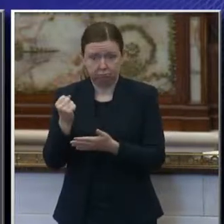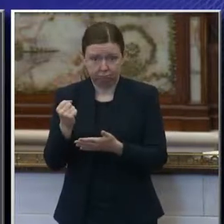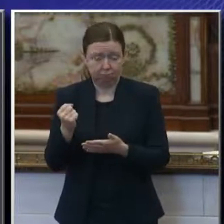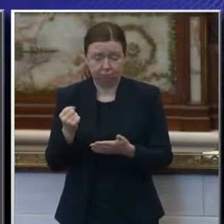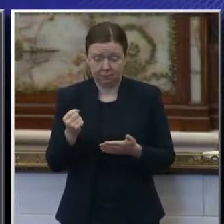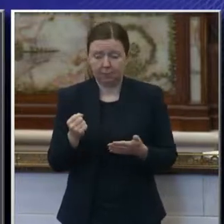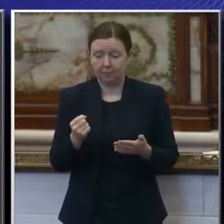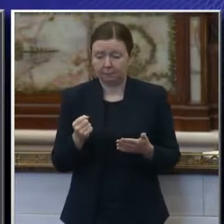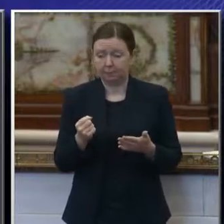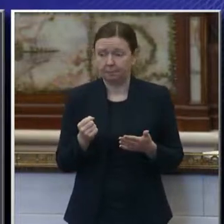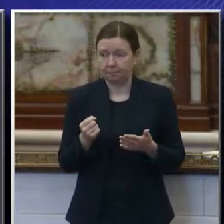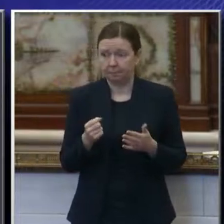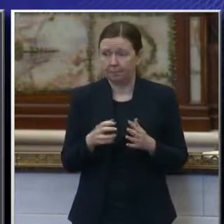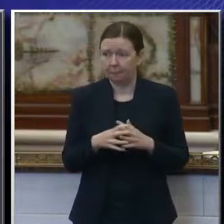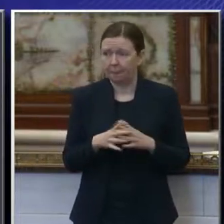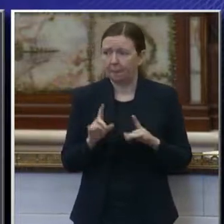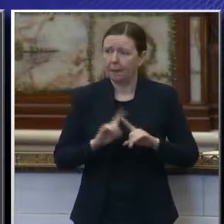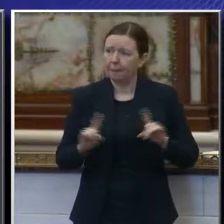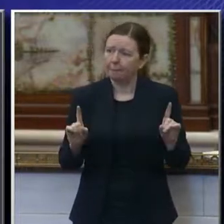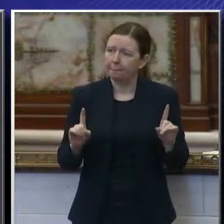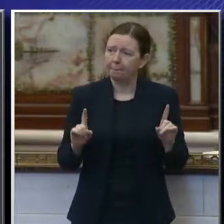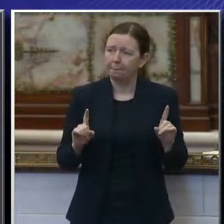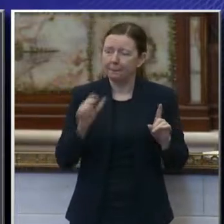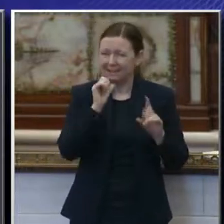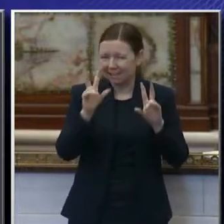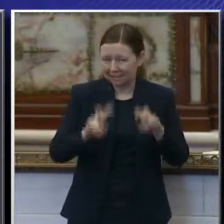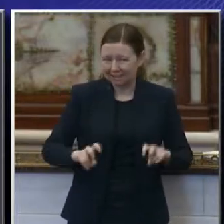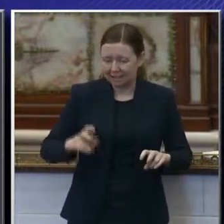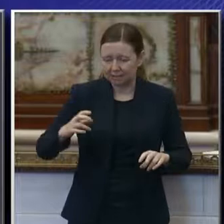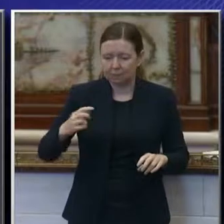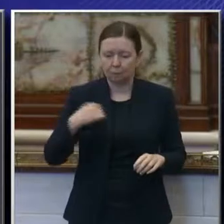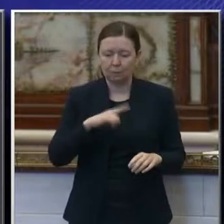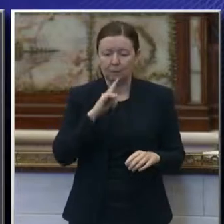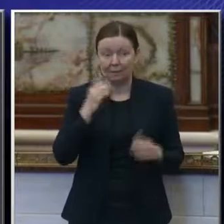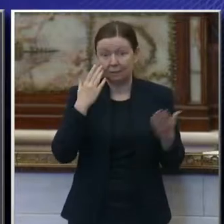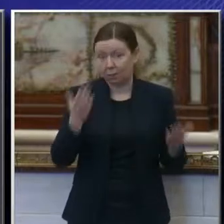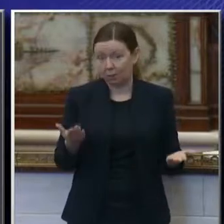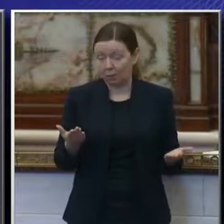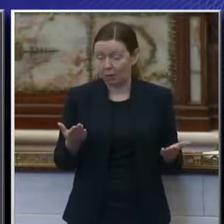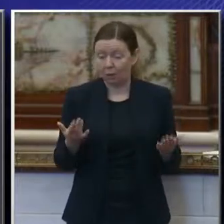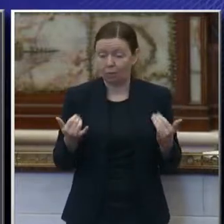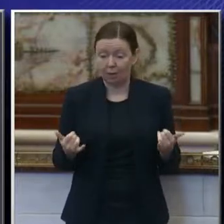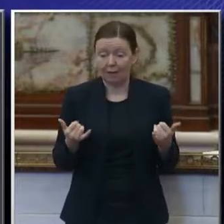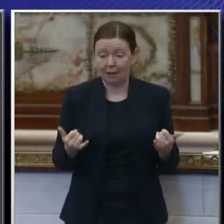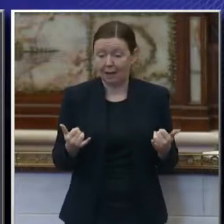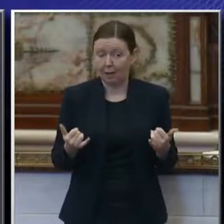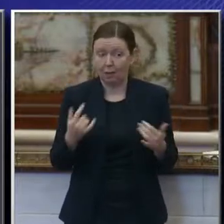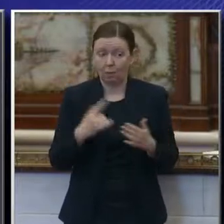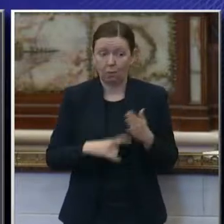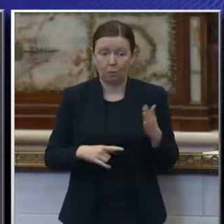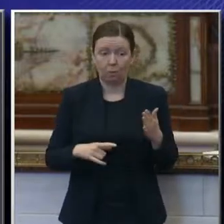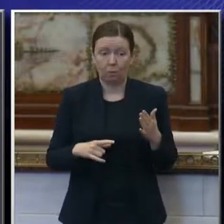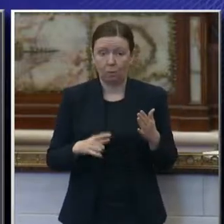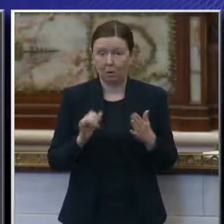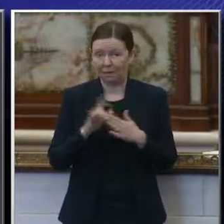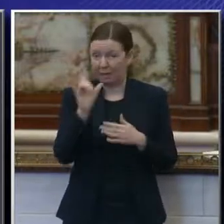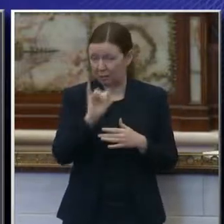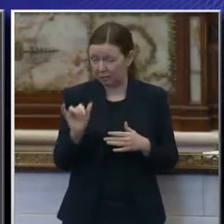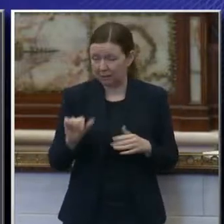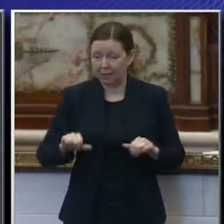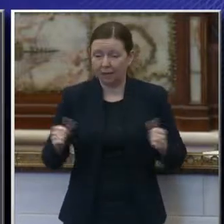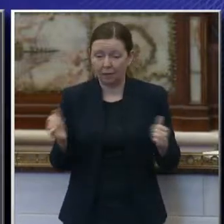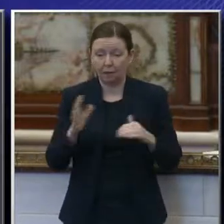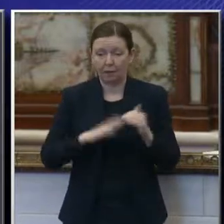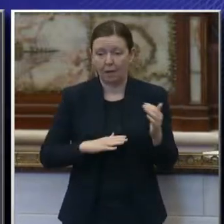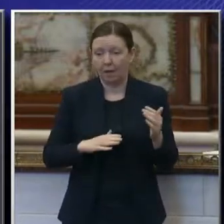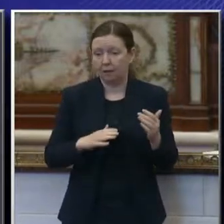value now, but it hasn't been assessed. So we really don't know at this point, what a pilot would look like other than just going